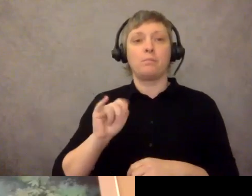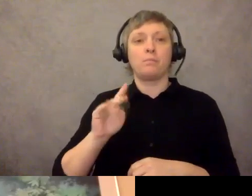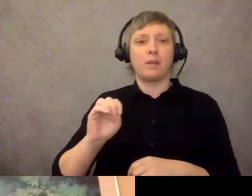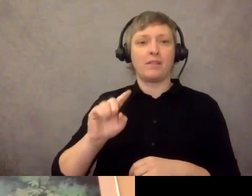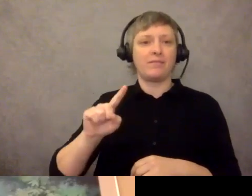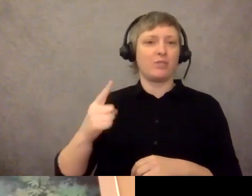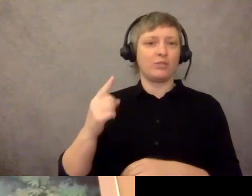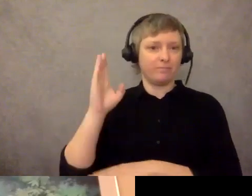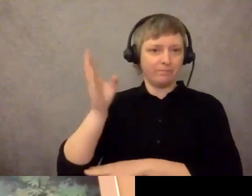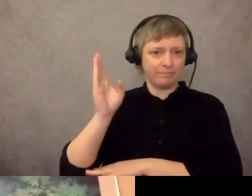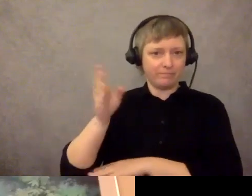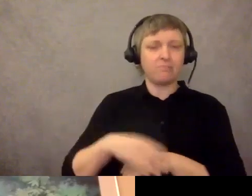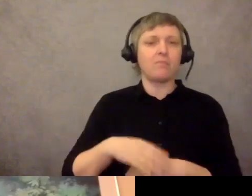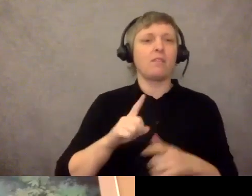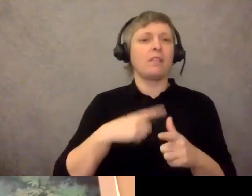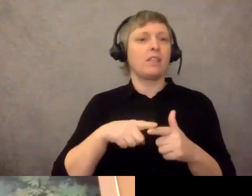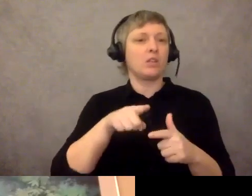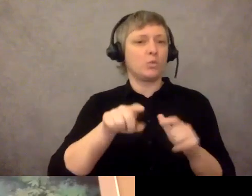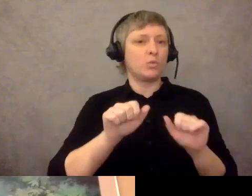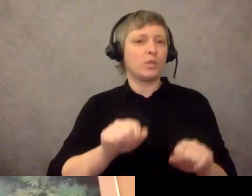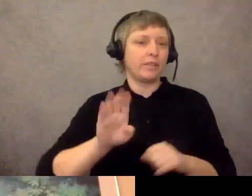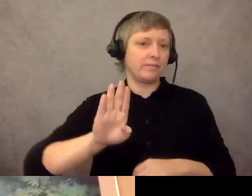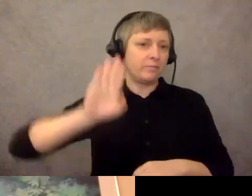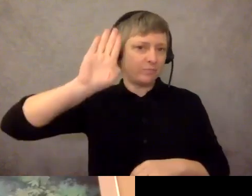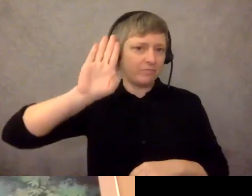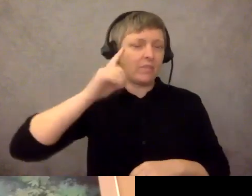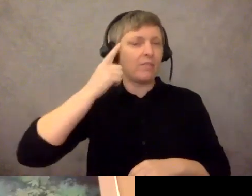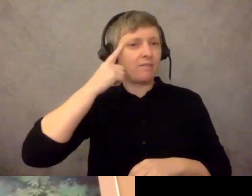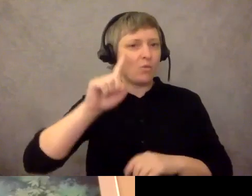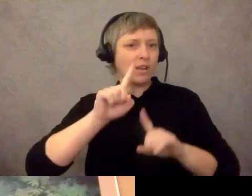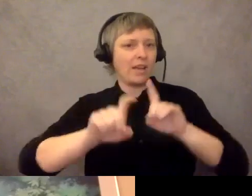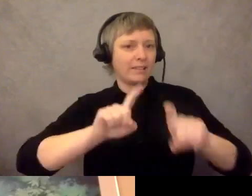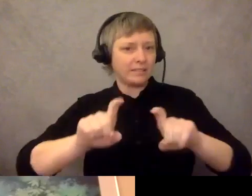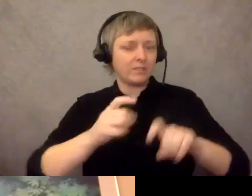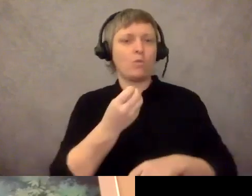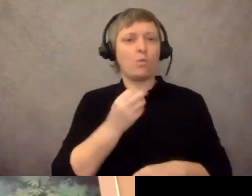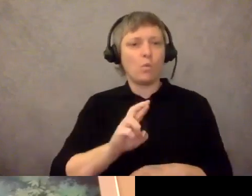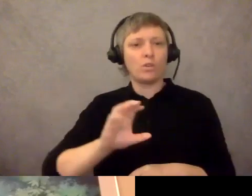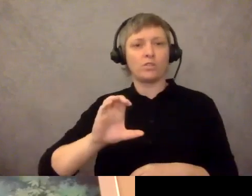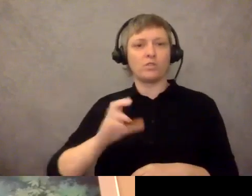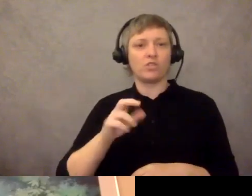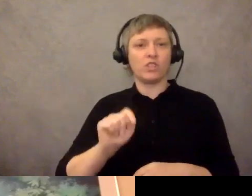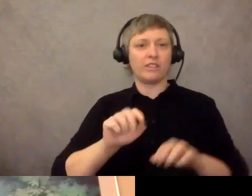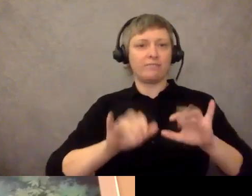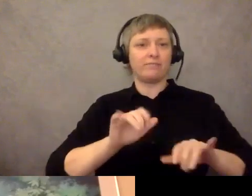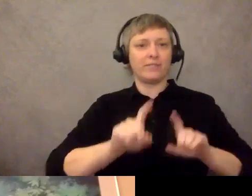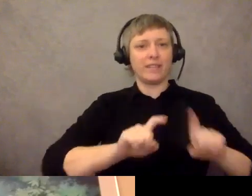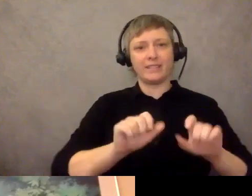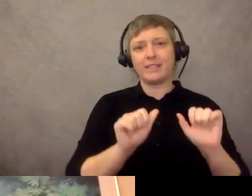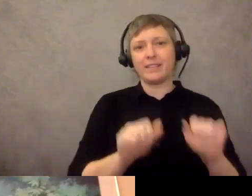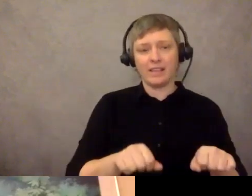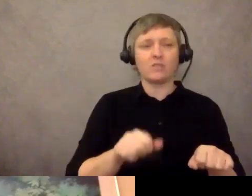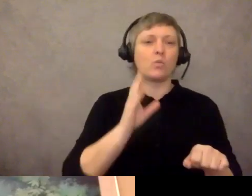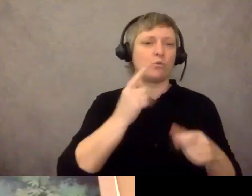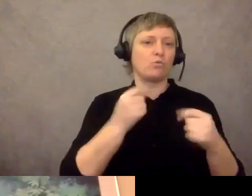Ponerlos en el chat. Y entonces voy a tratar de responder a la mayoría que pueda, pues, así que voy a hacer la voz a Michael Jordan. Gracias,